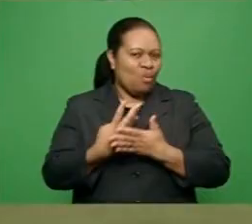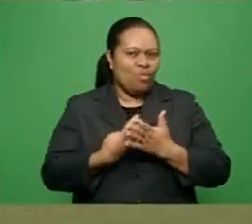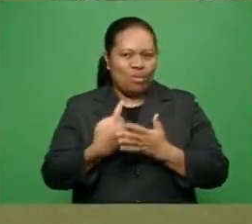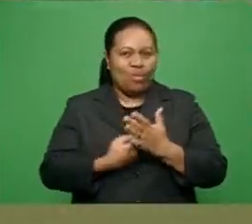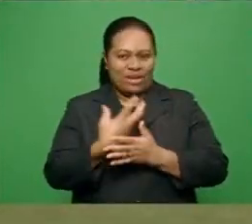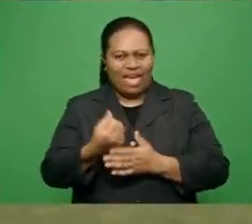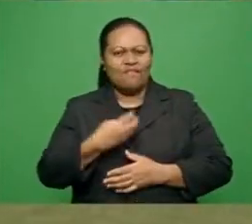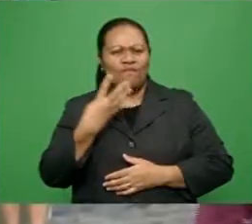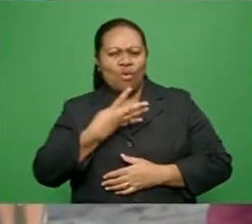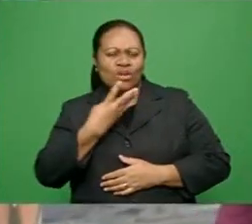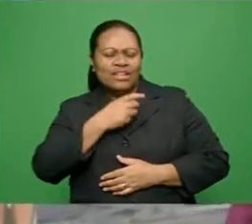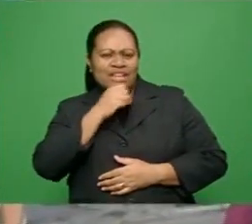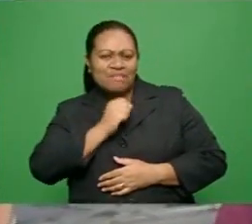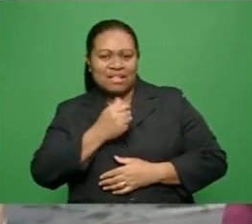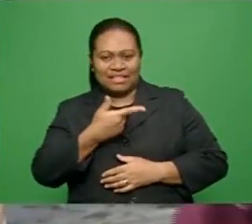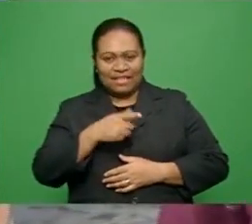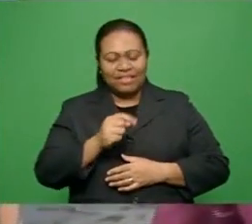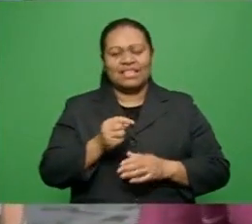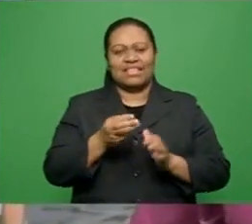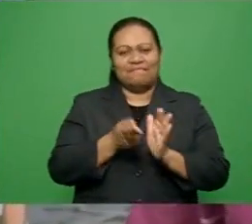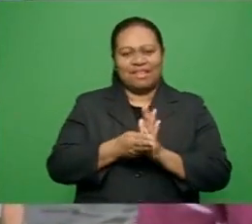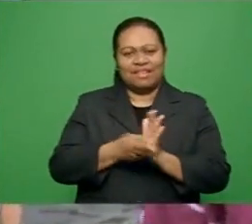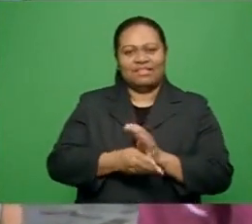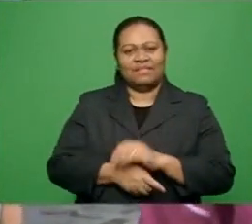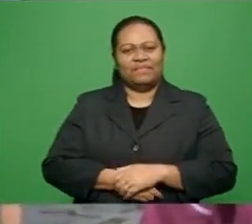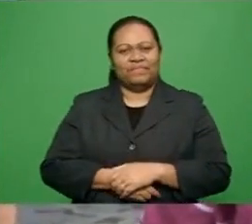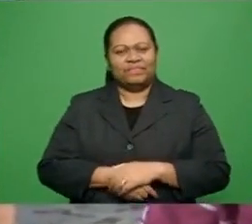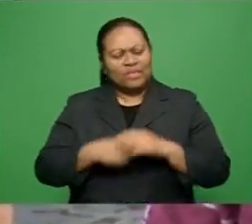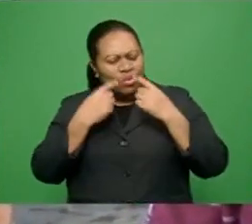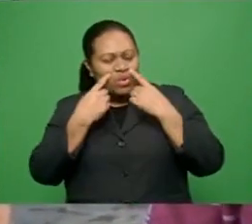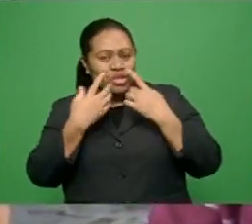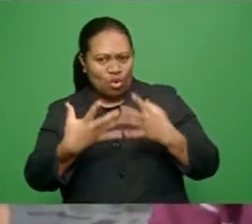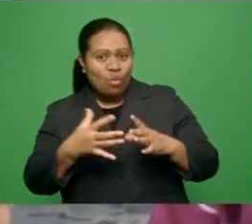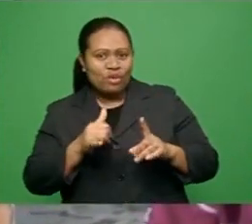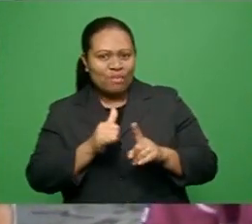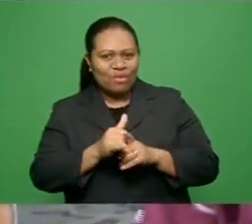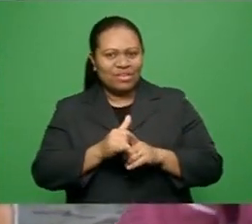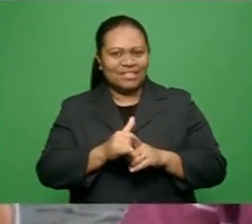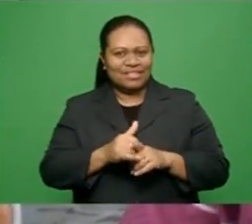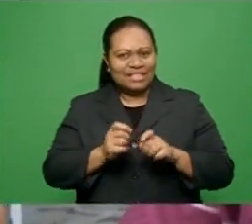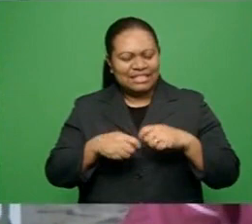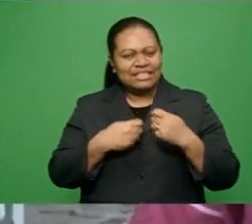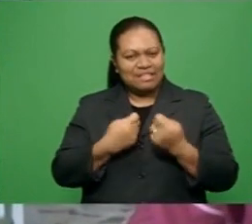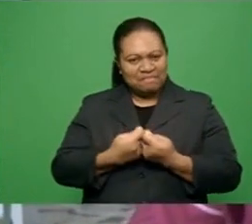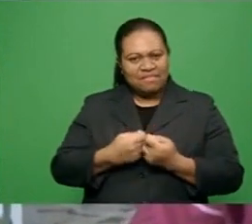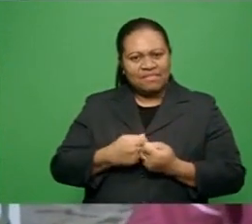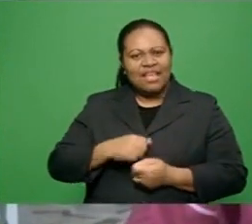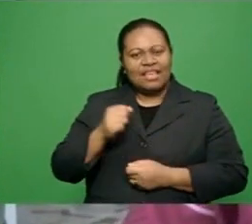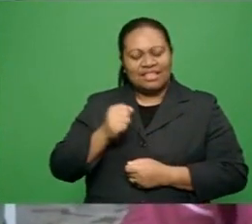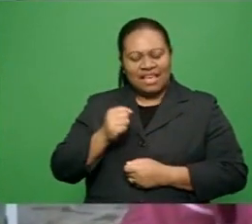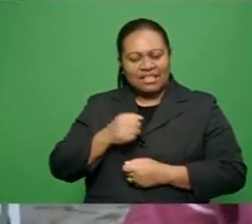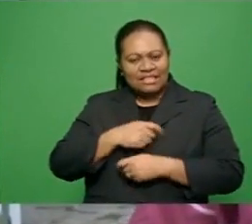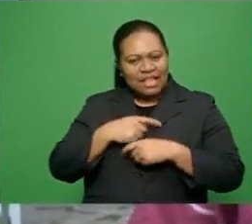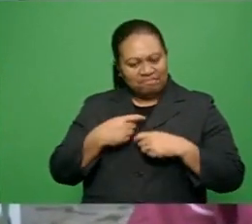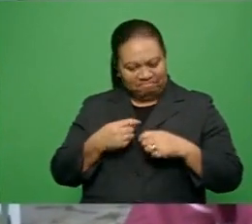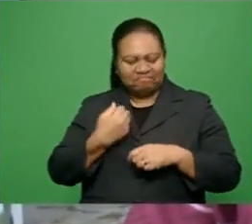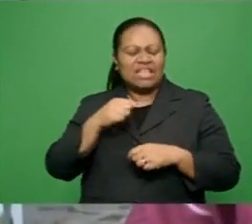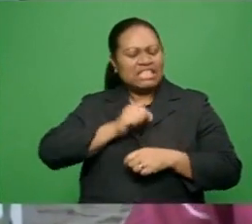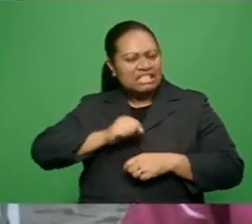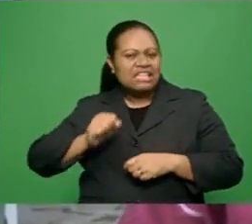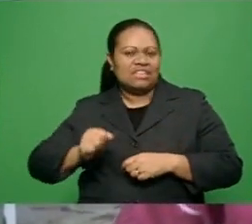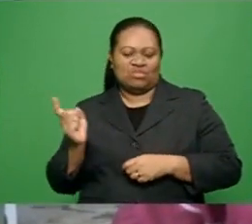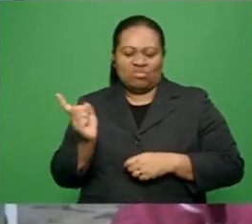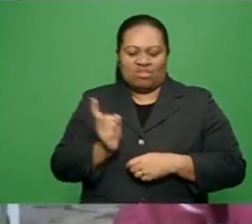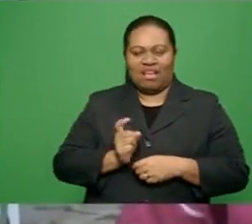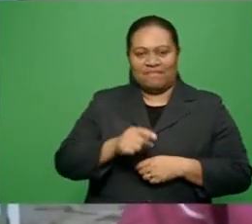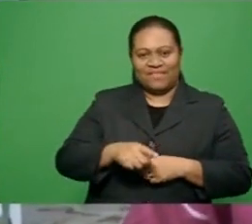for more than 70 minutes. I think we showed Namosi that team is really serious about coming to